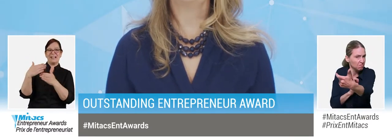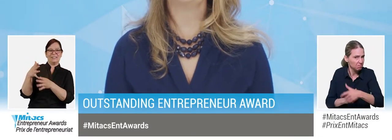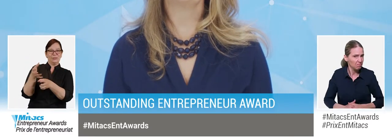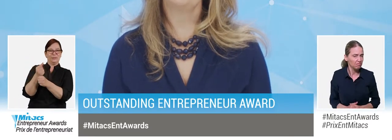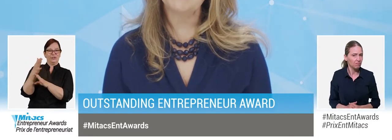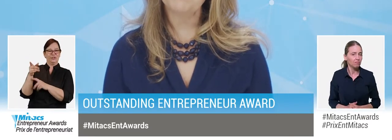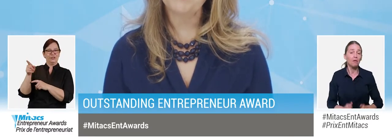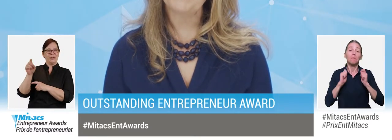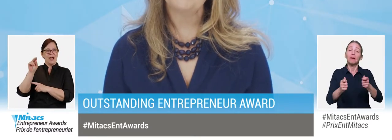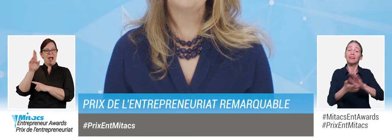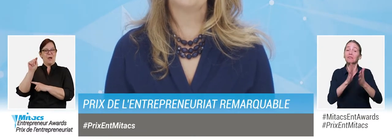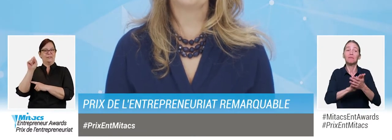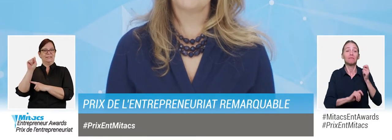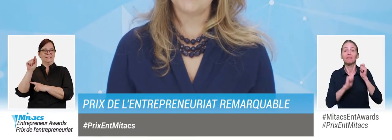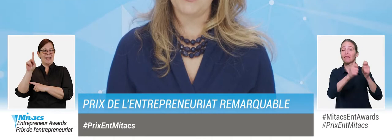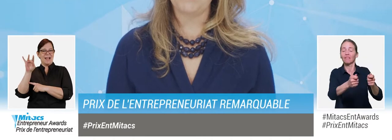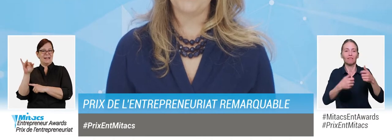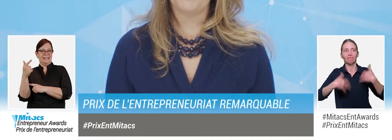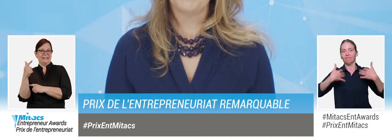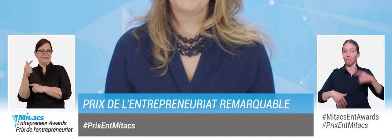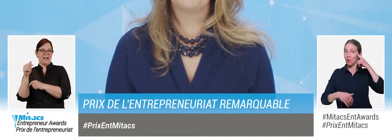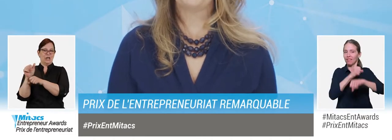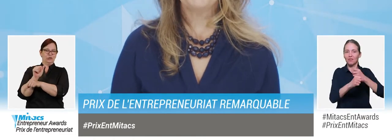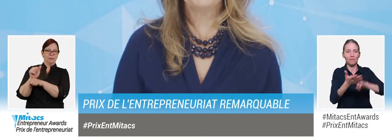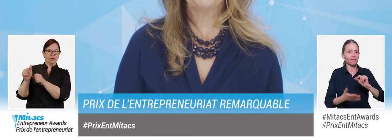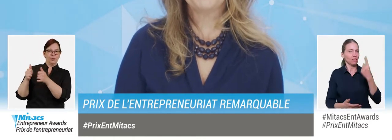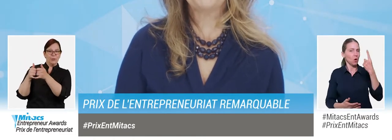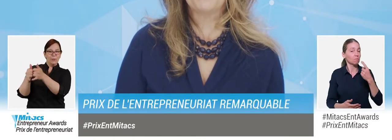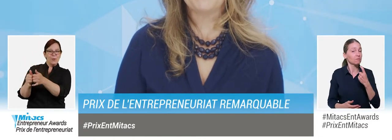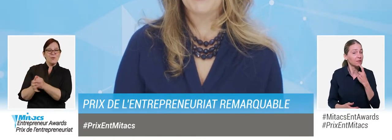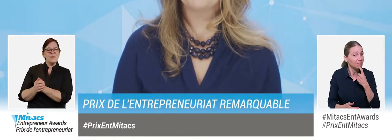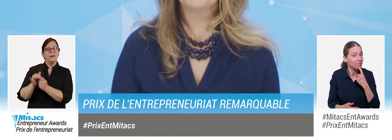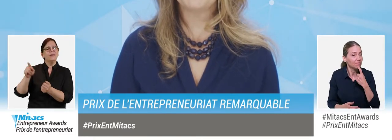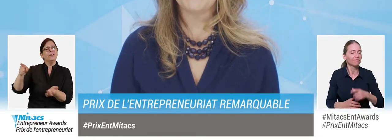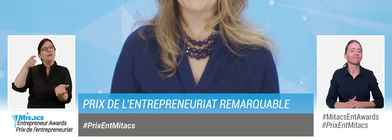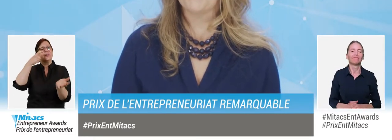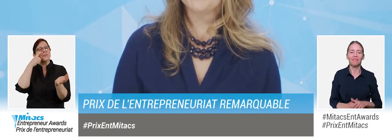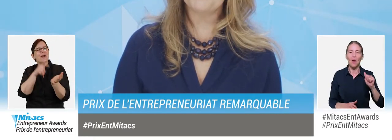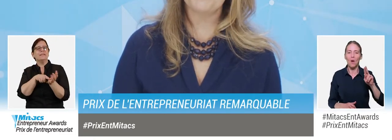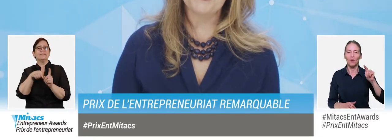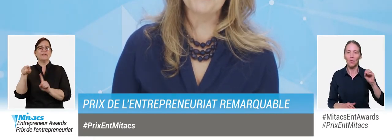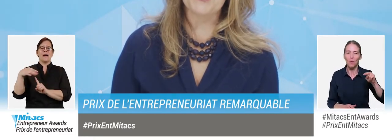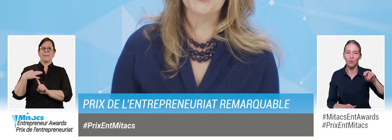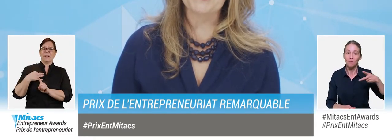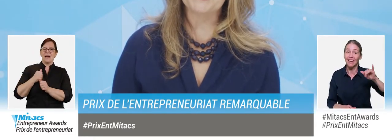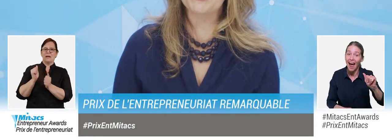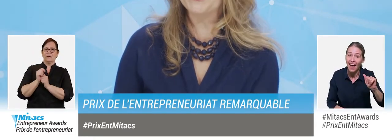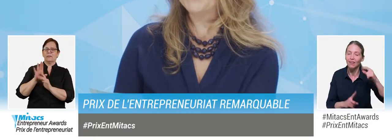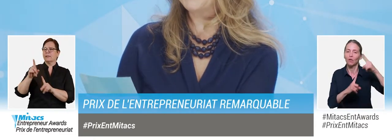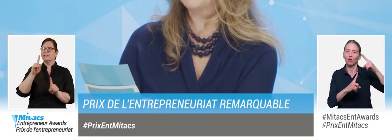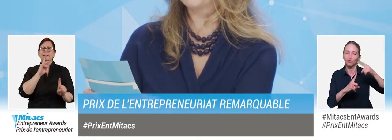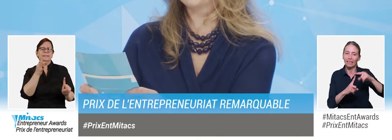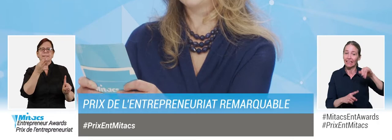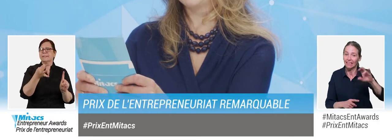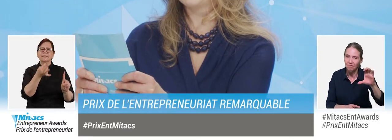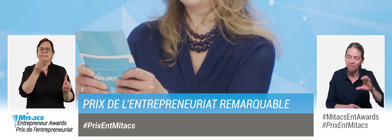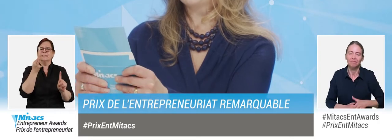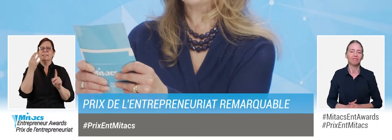idea that is feasible and sustainable. The 2021 Outstanding Entrepreneur Award goes to